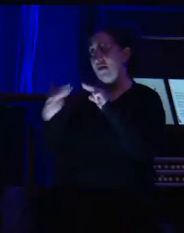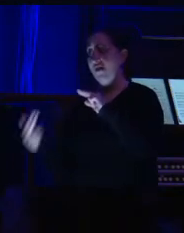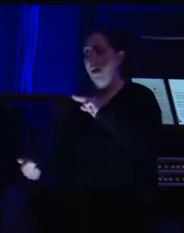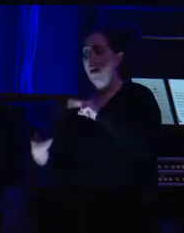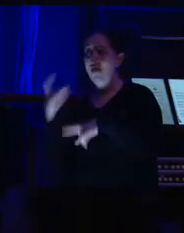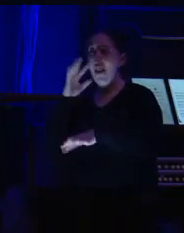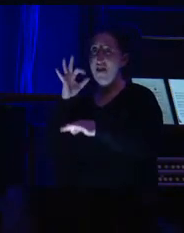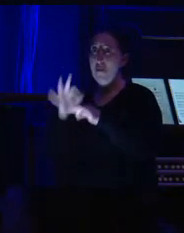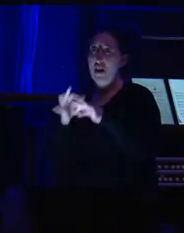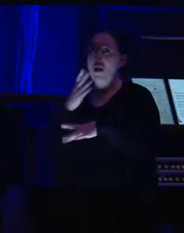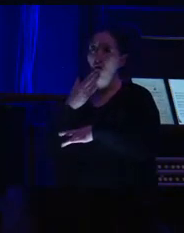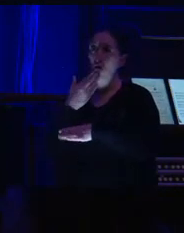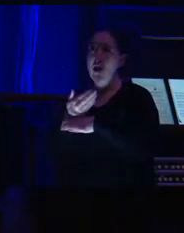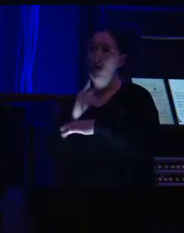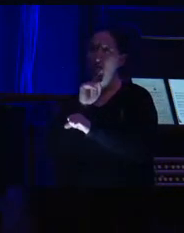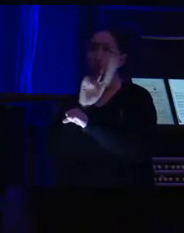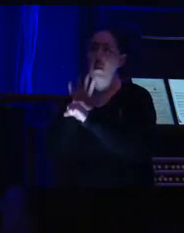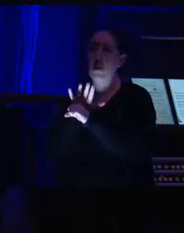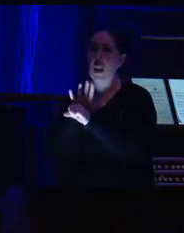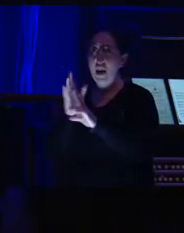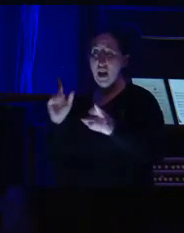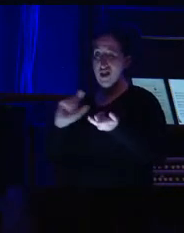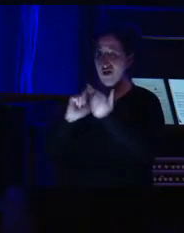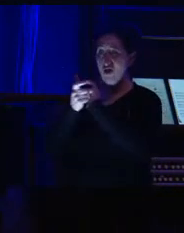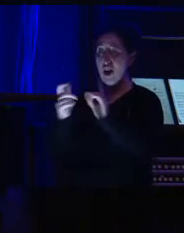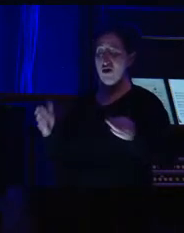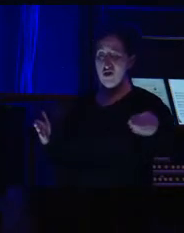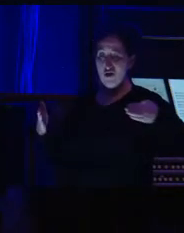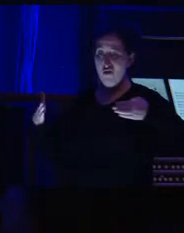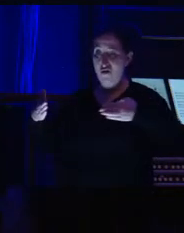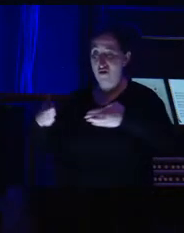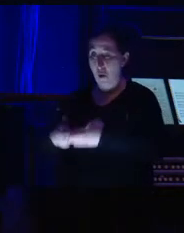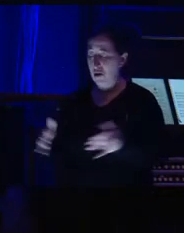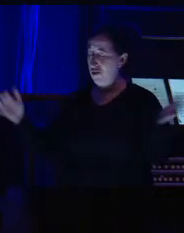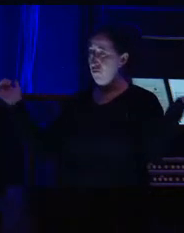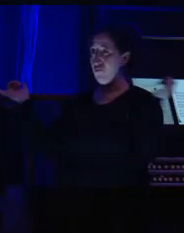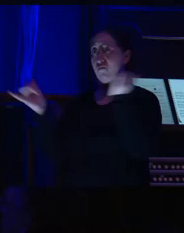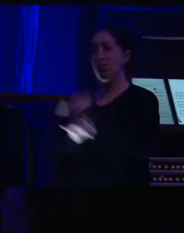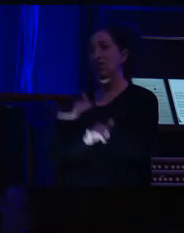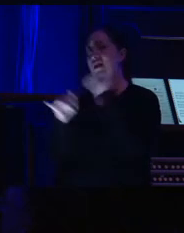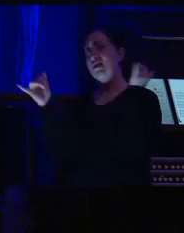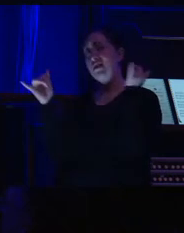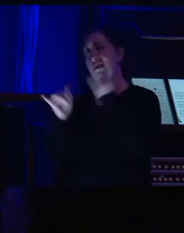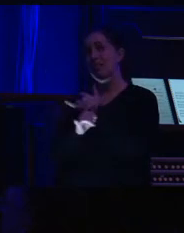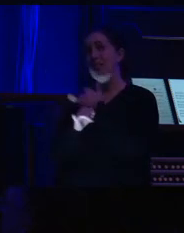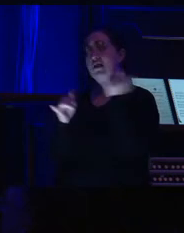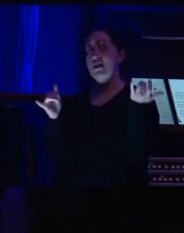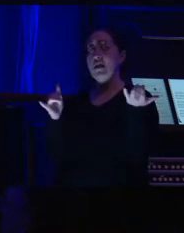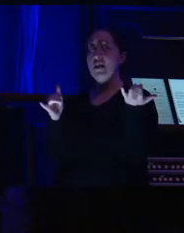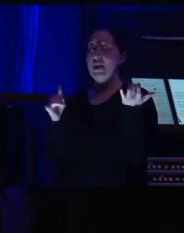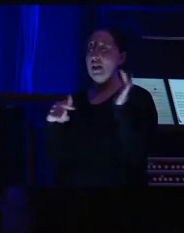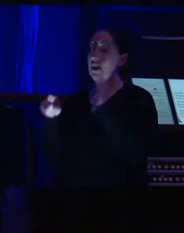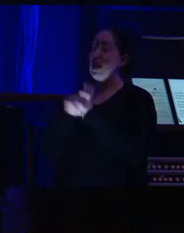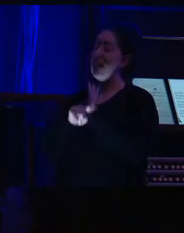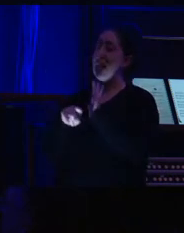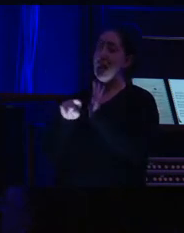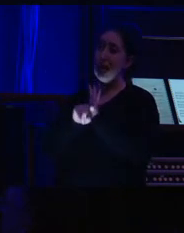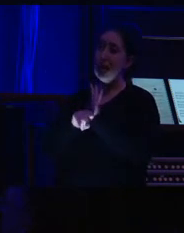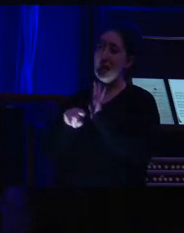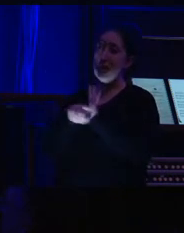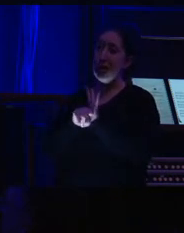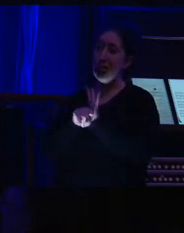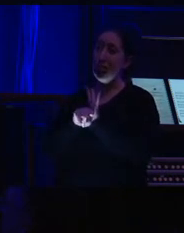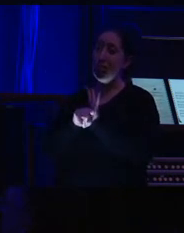promises has driven a focus almost and ridiculously, in my opinion, negative on